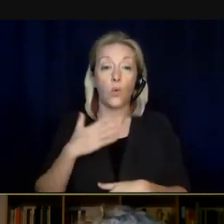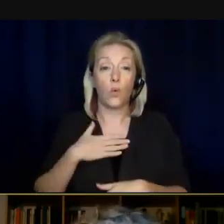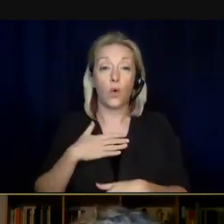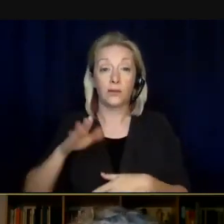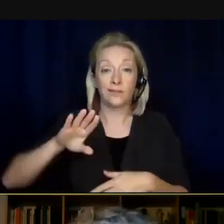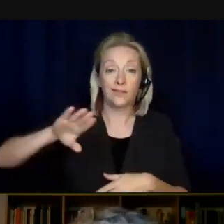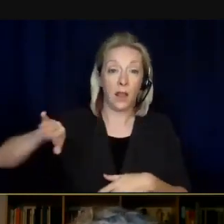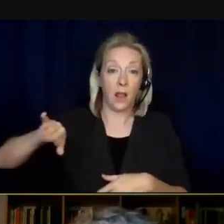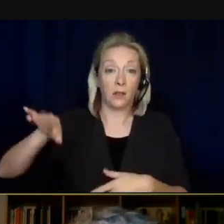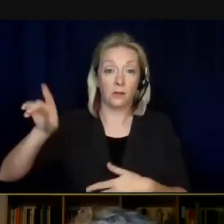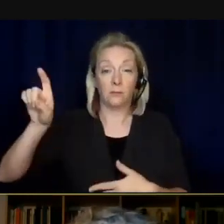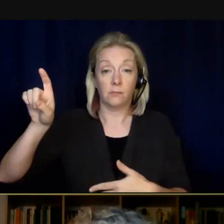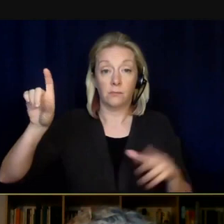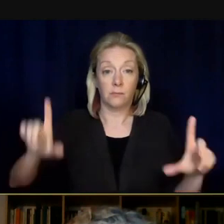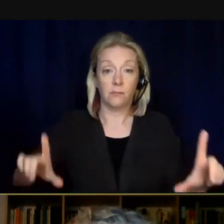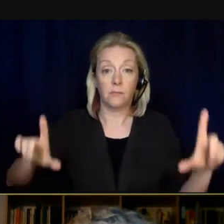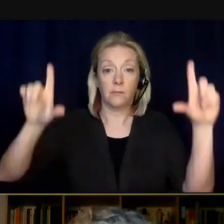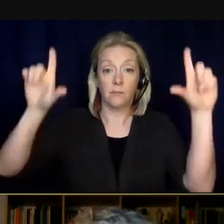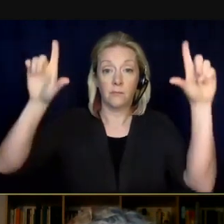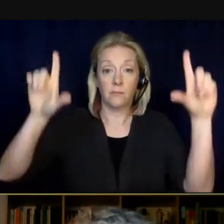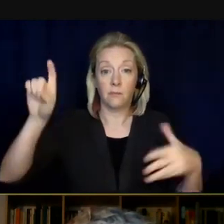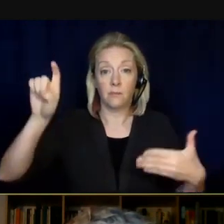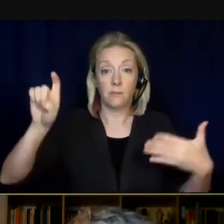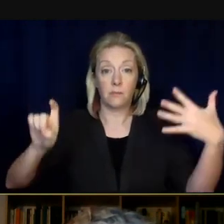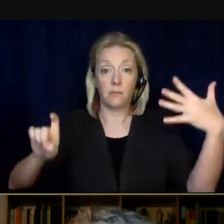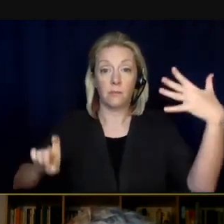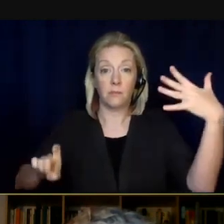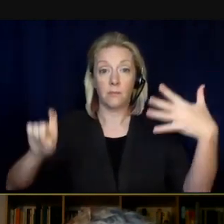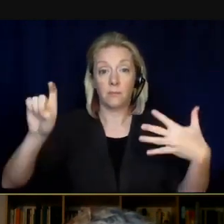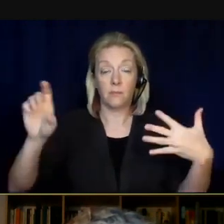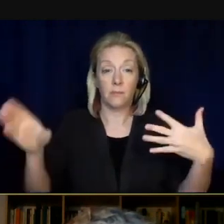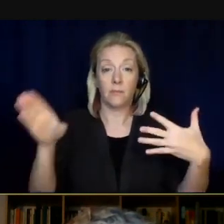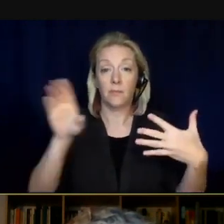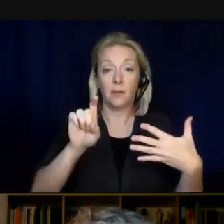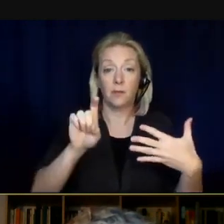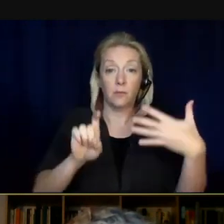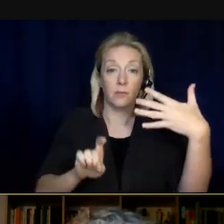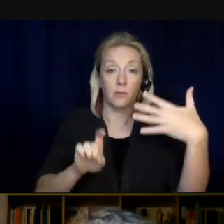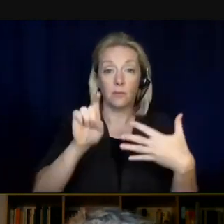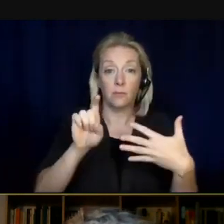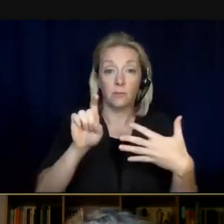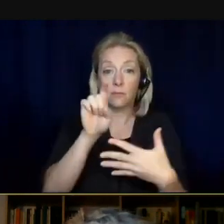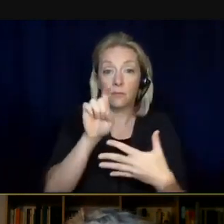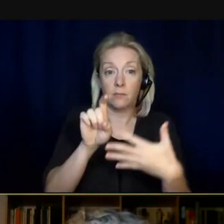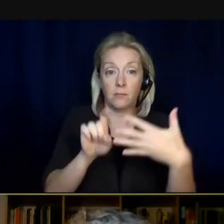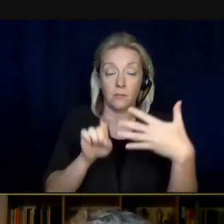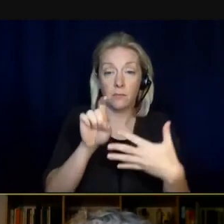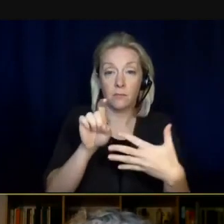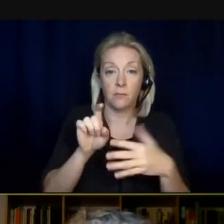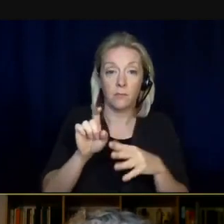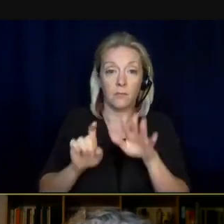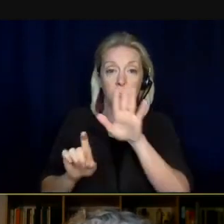on the side. You have another scroll bar here. You got another one here at the bottom. When you